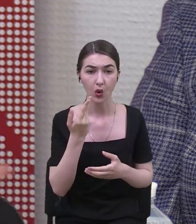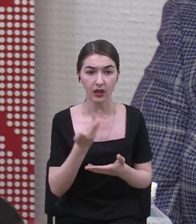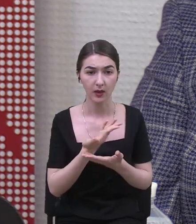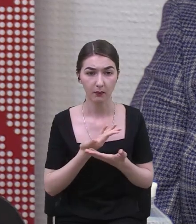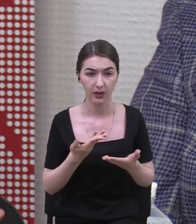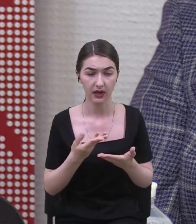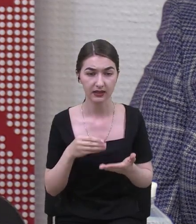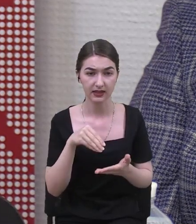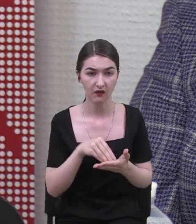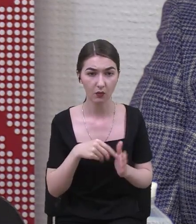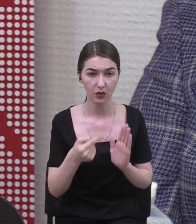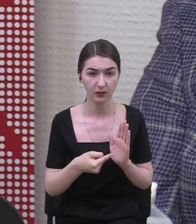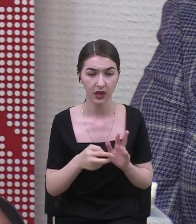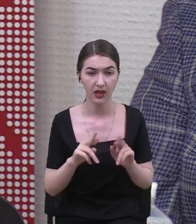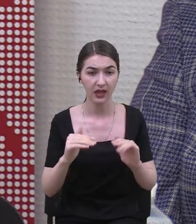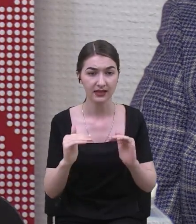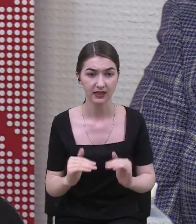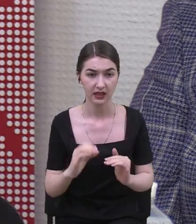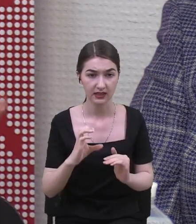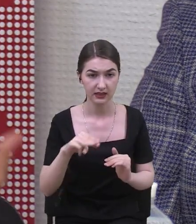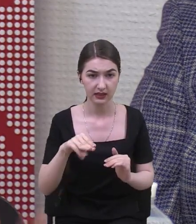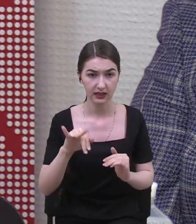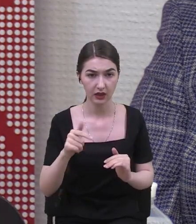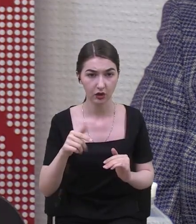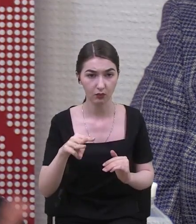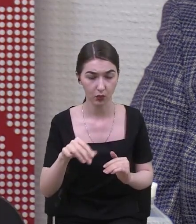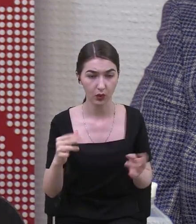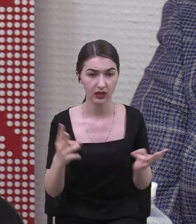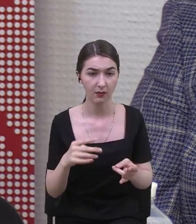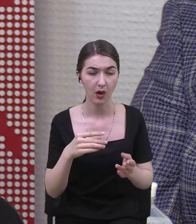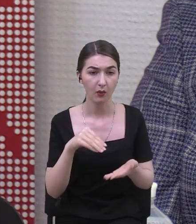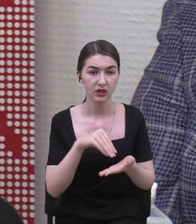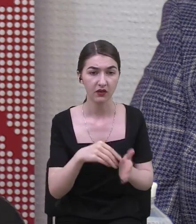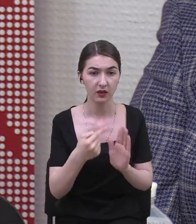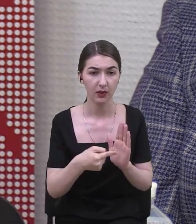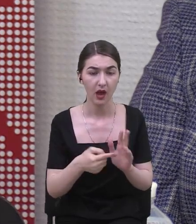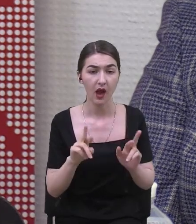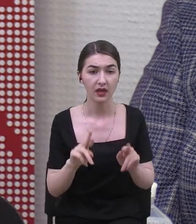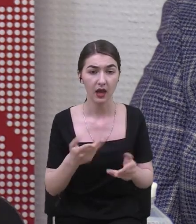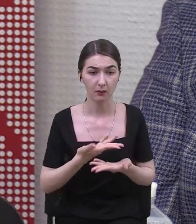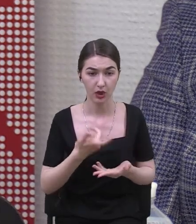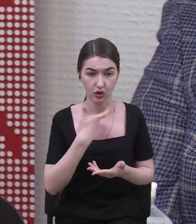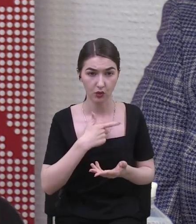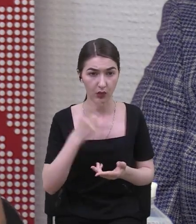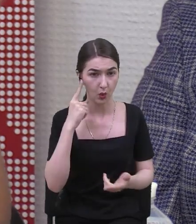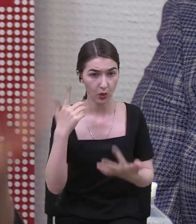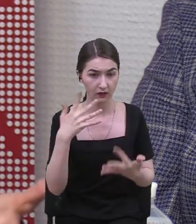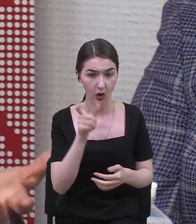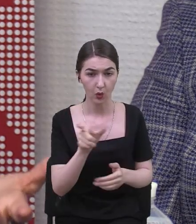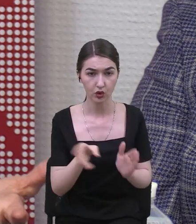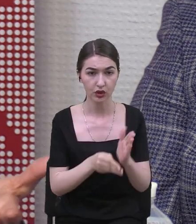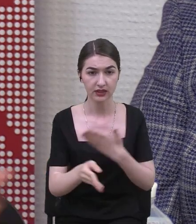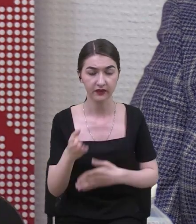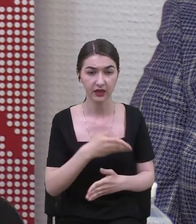we portray persons with disabilities? How do we talk to them? How do we talk about them? What pictures are we